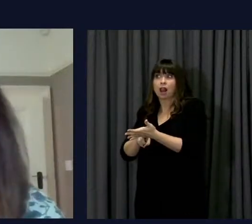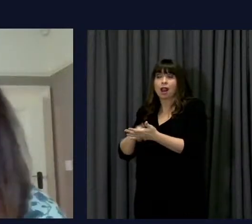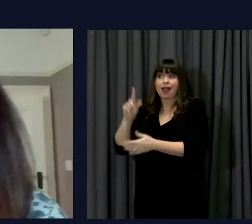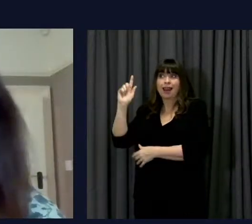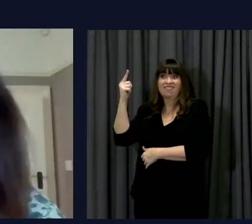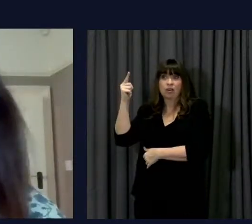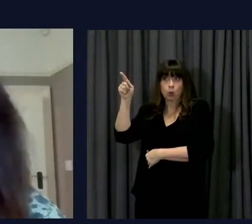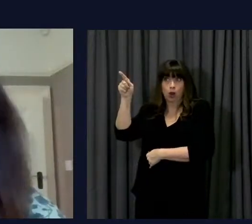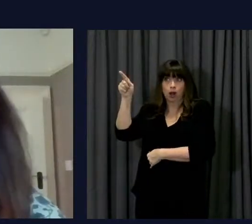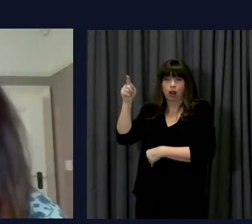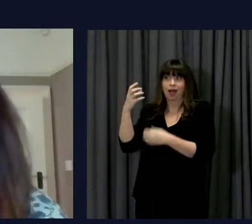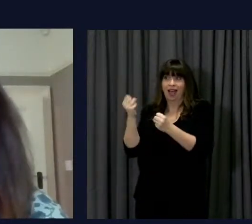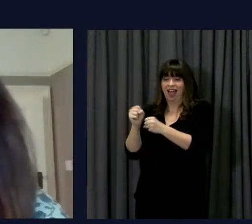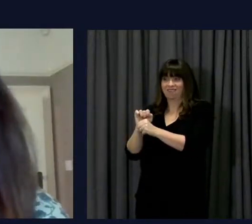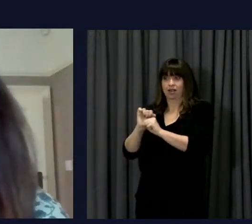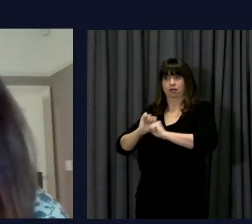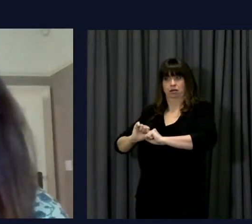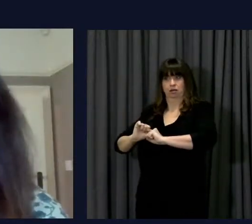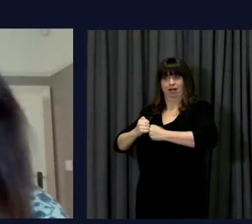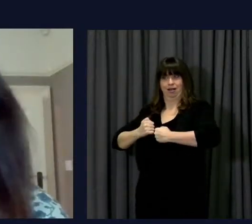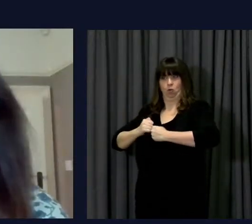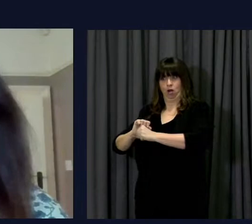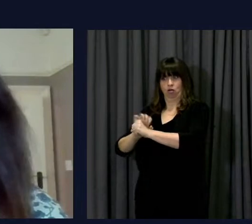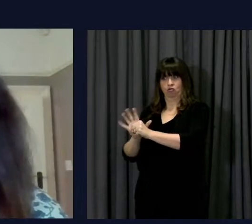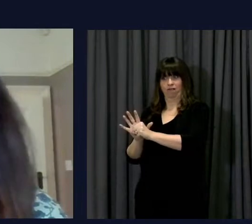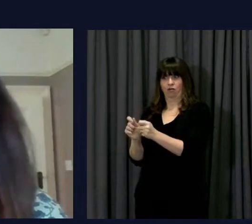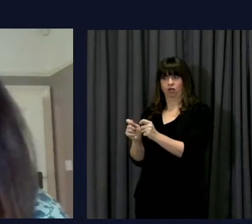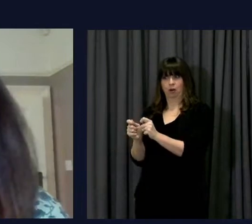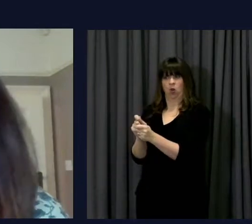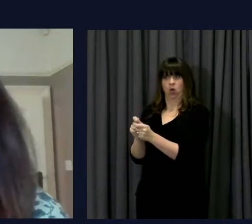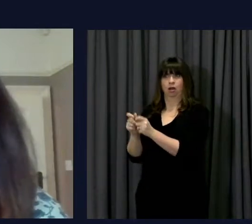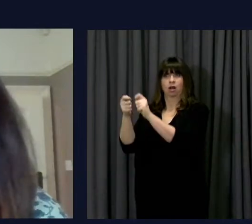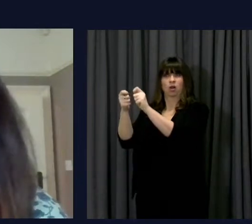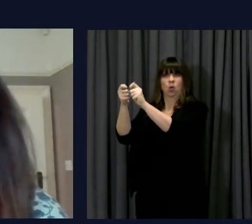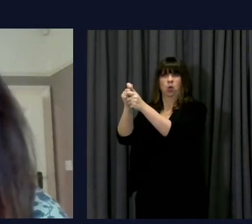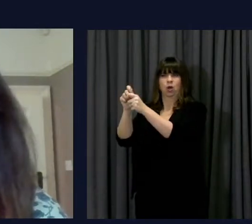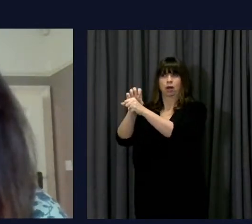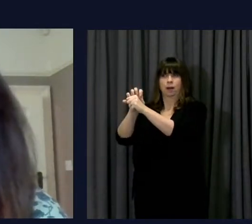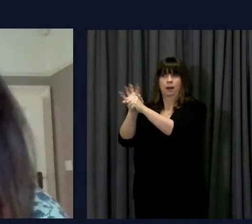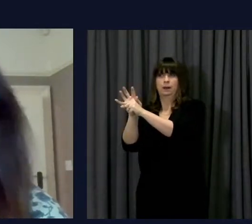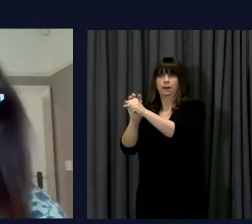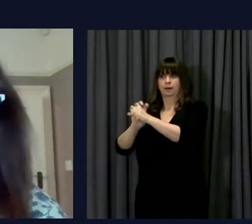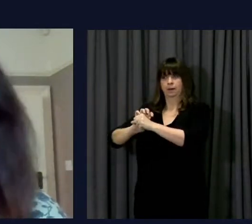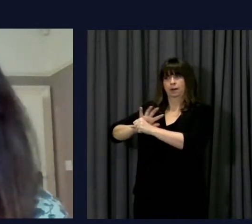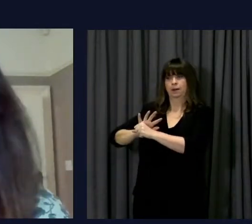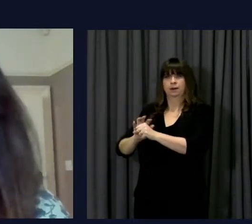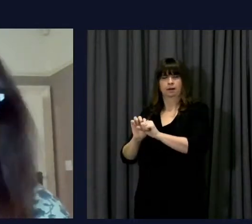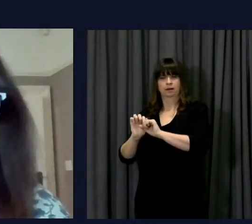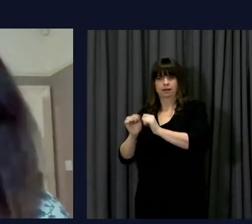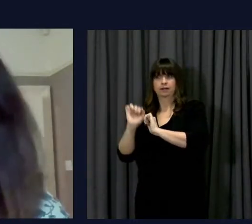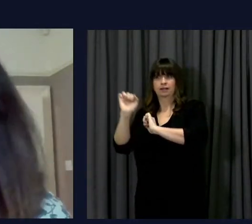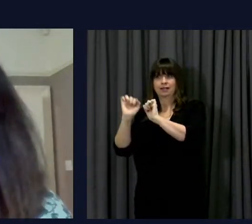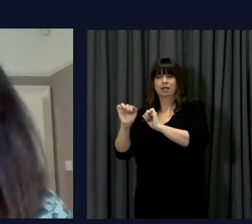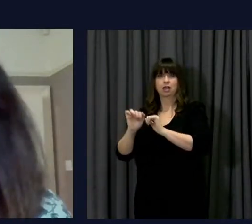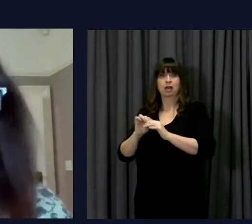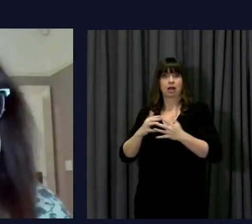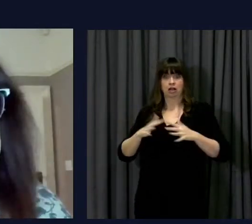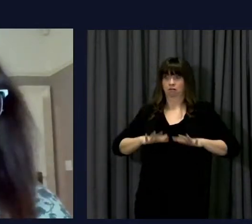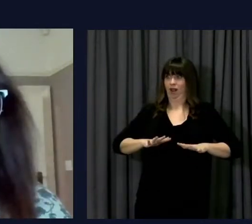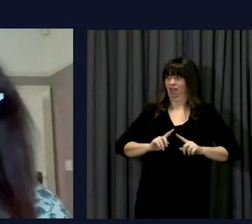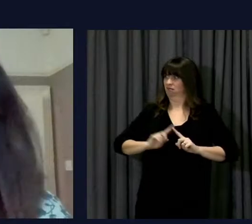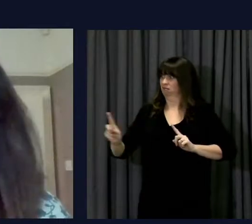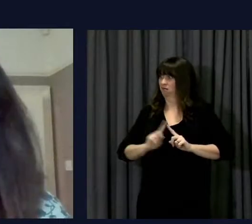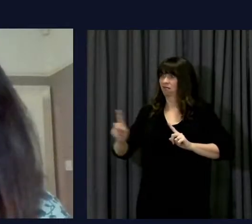Liverpool. Given the proximity of those cities to Wales and the fact people travel a lot between the two for work and for other reasons,